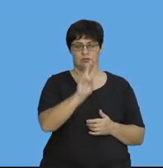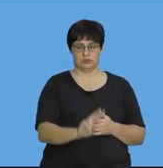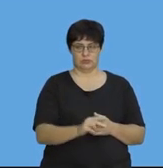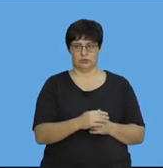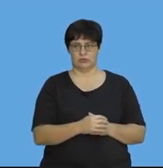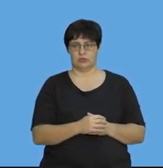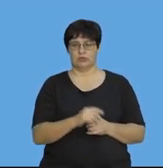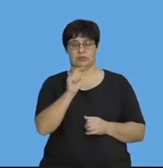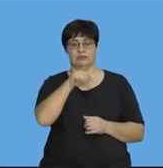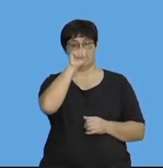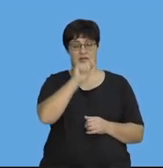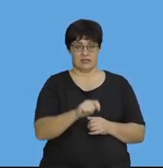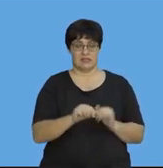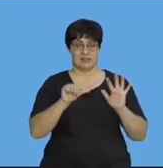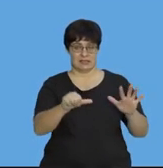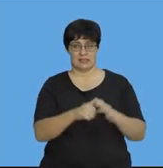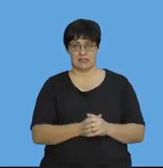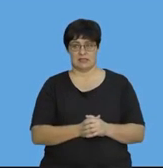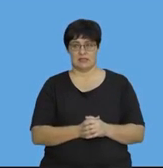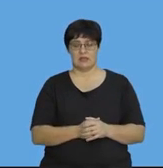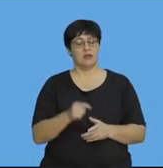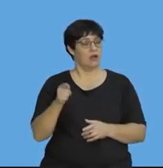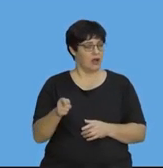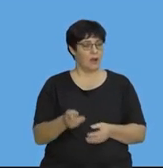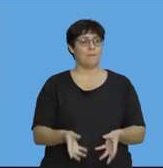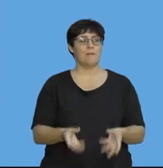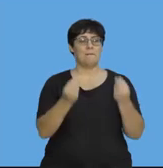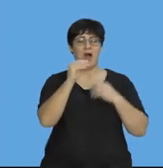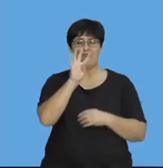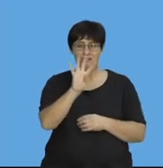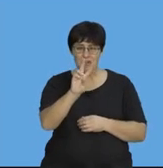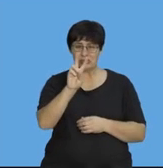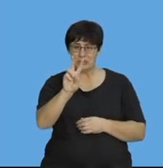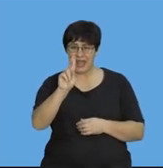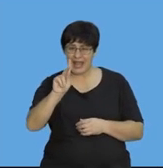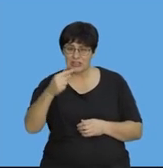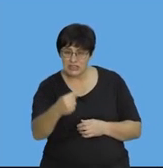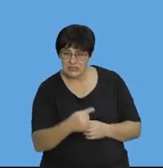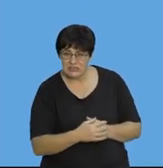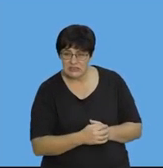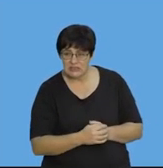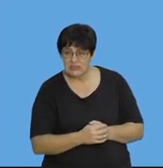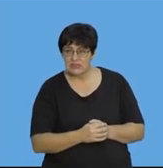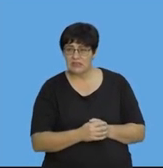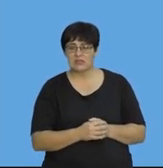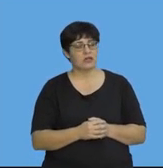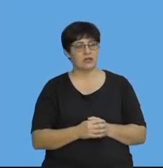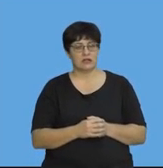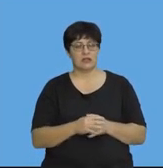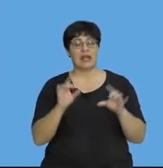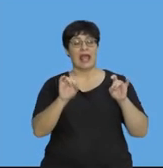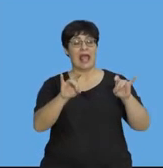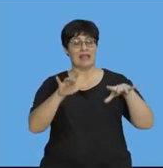head. Divided by 6. And we get 42 kilograms. In